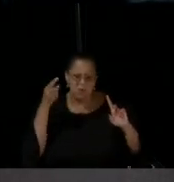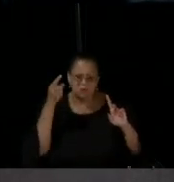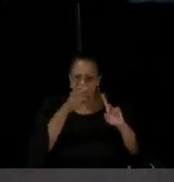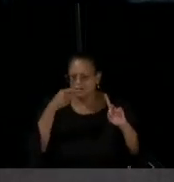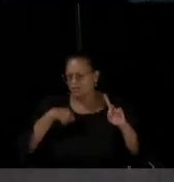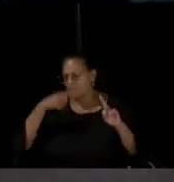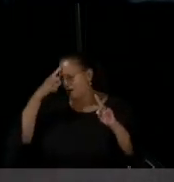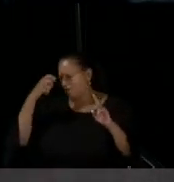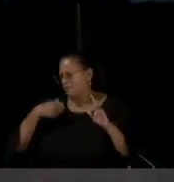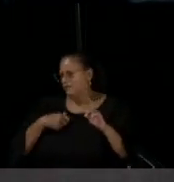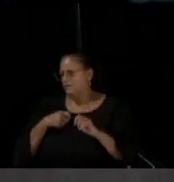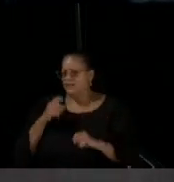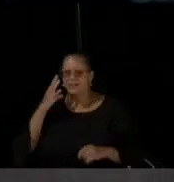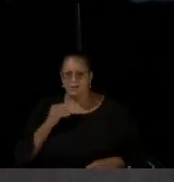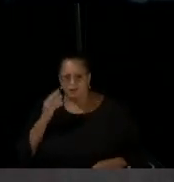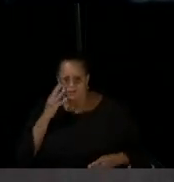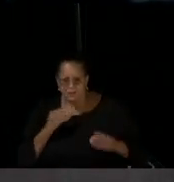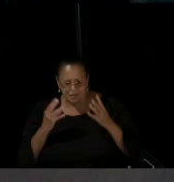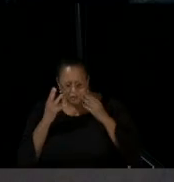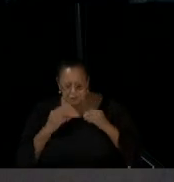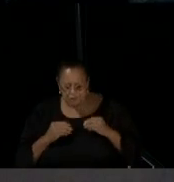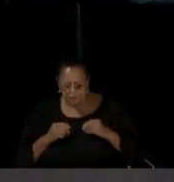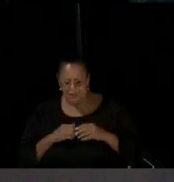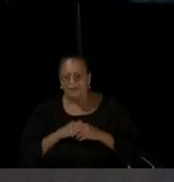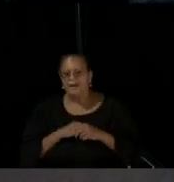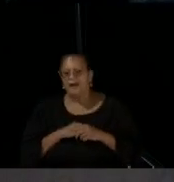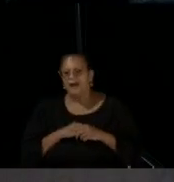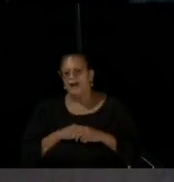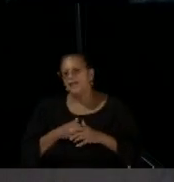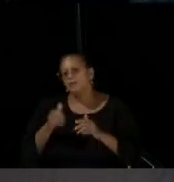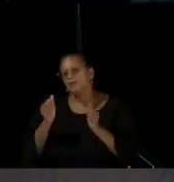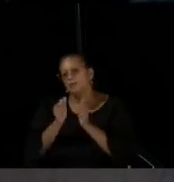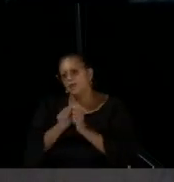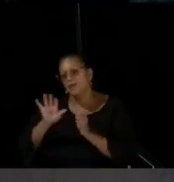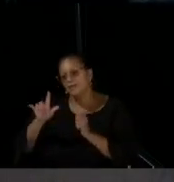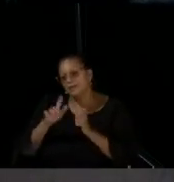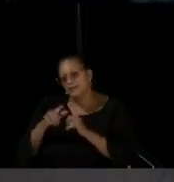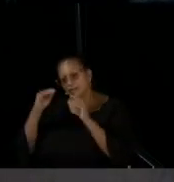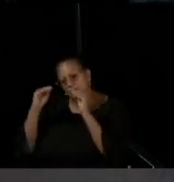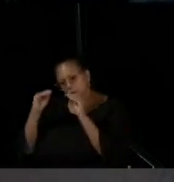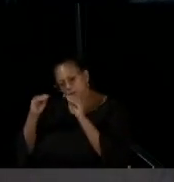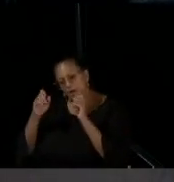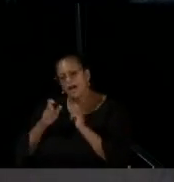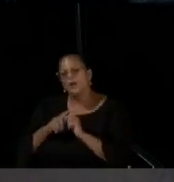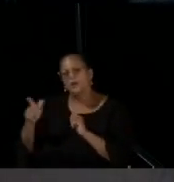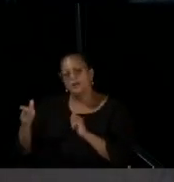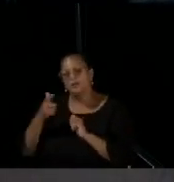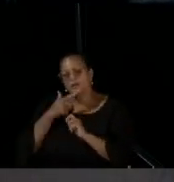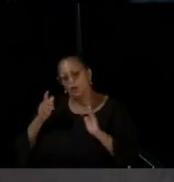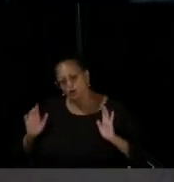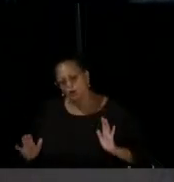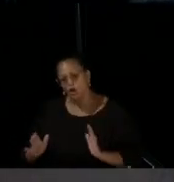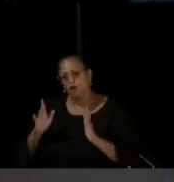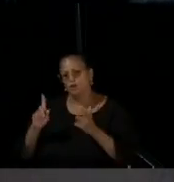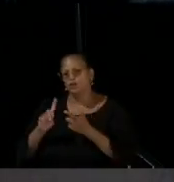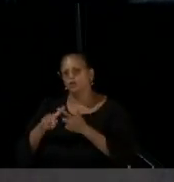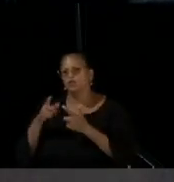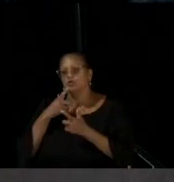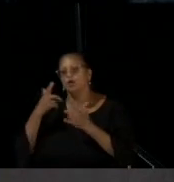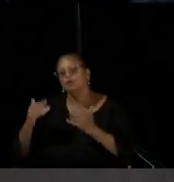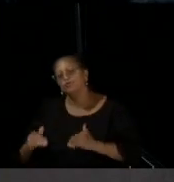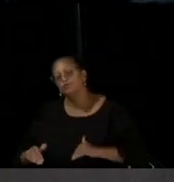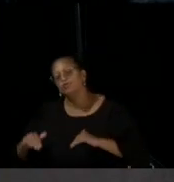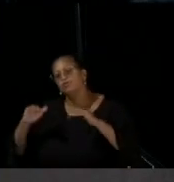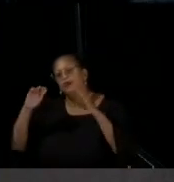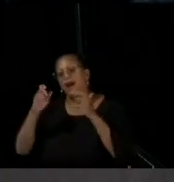and experiences under our belts. And under Mr. Perot's instruction, we've been encouraged to grow as individuals, but also